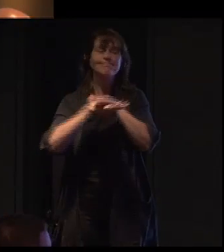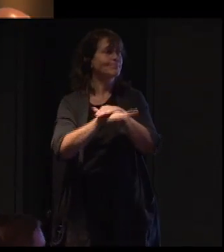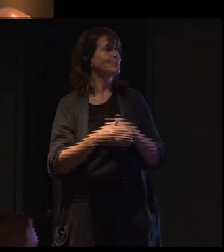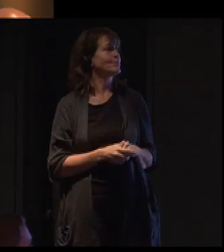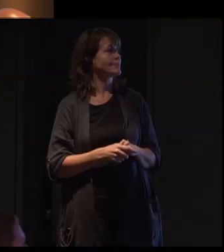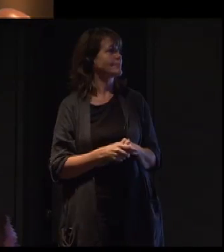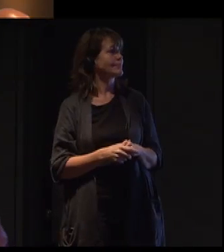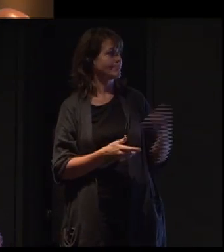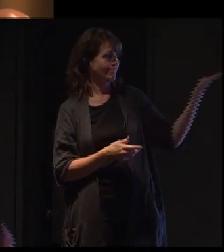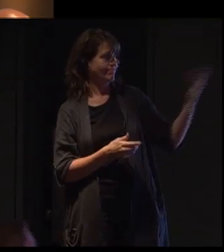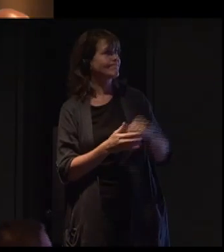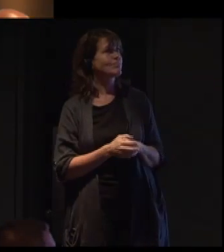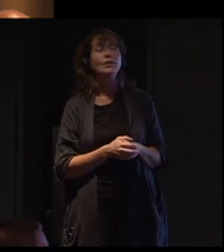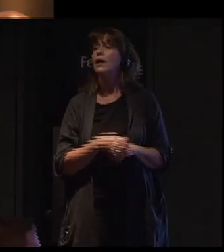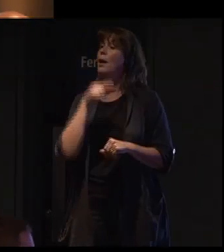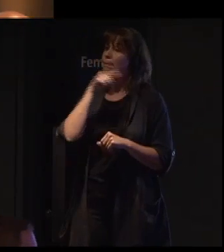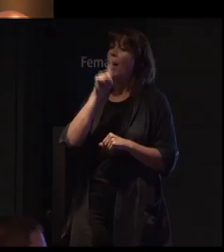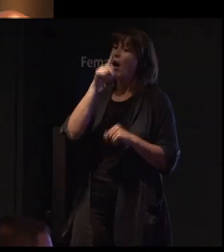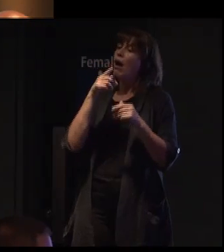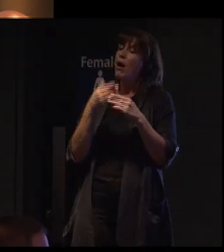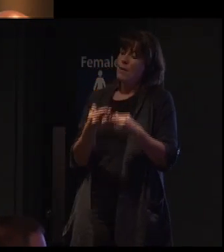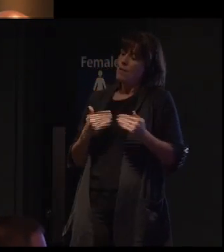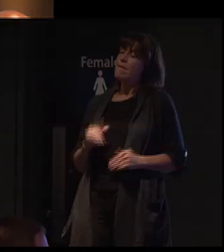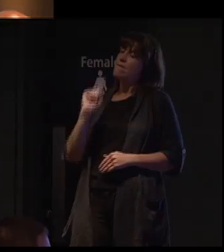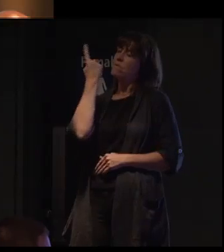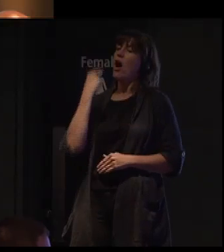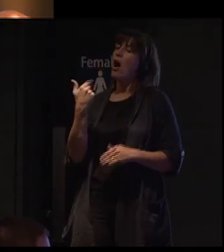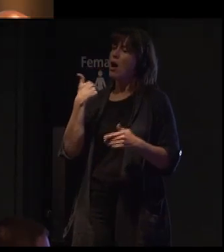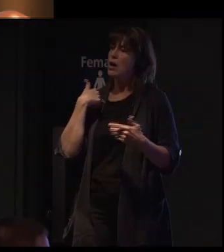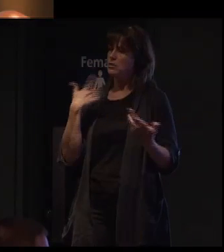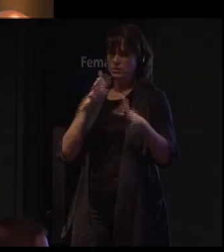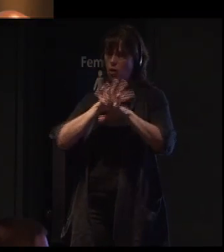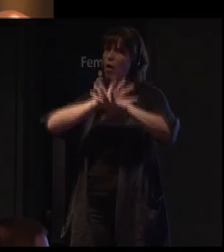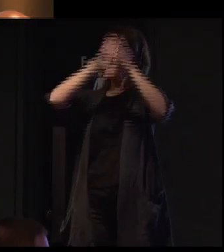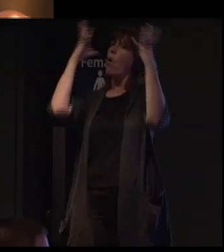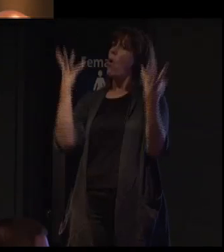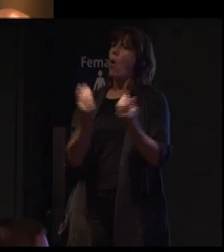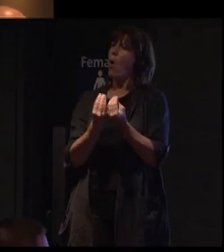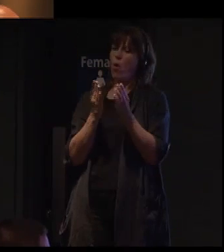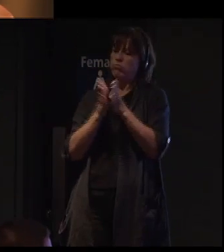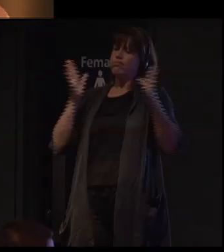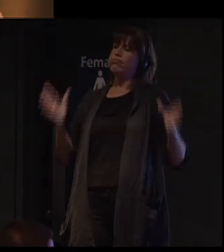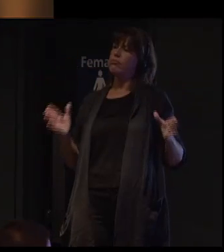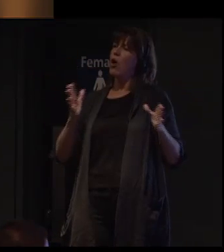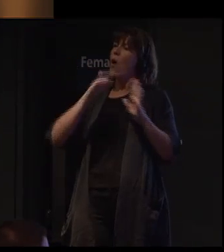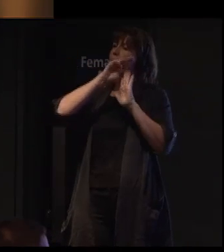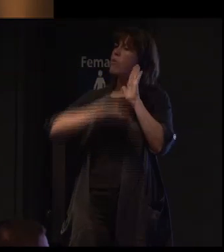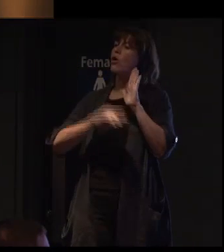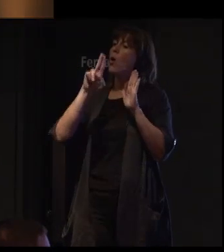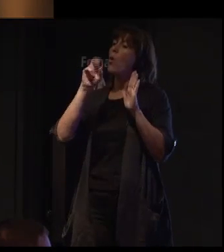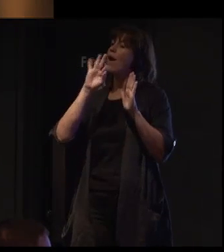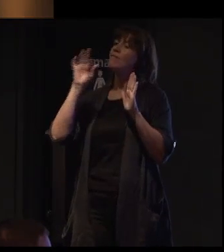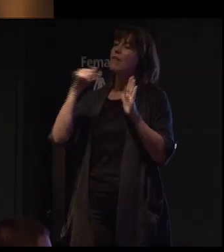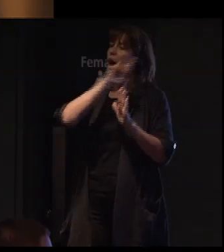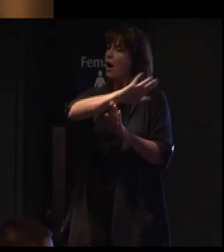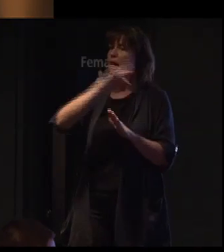go to the UEFA program for the disabled, I would like to put this into the context of a wider program of UEFA